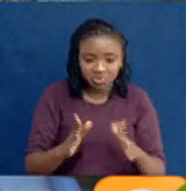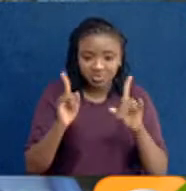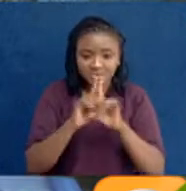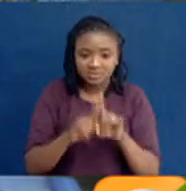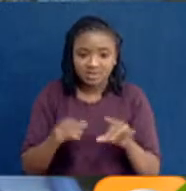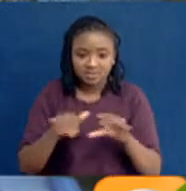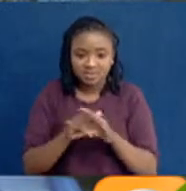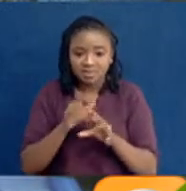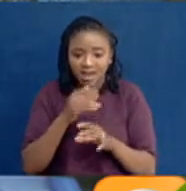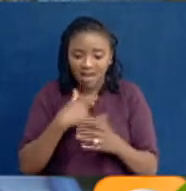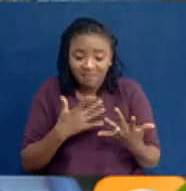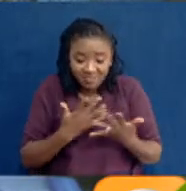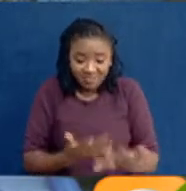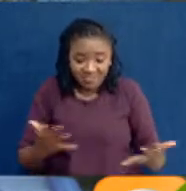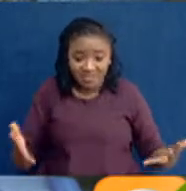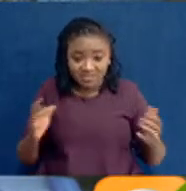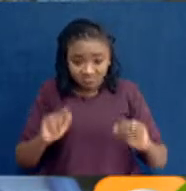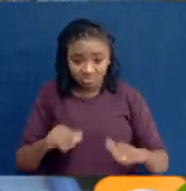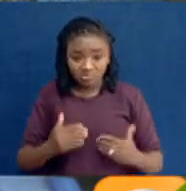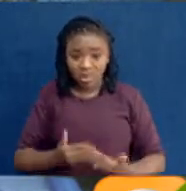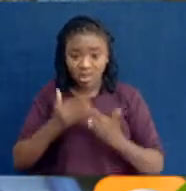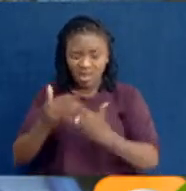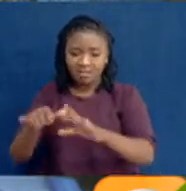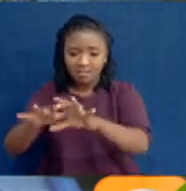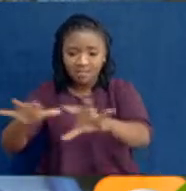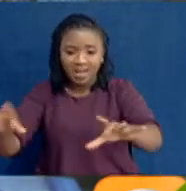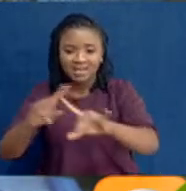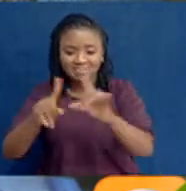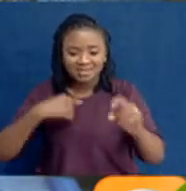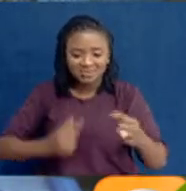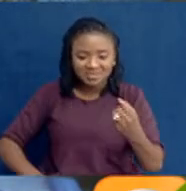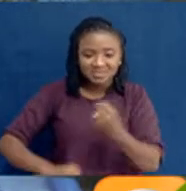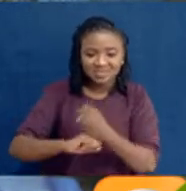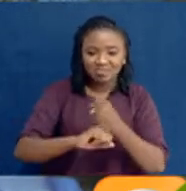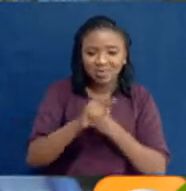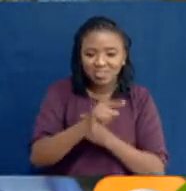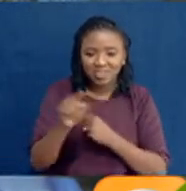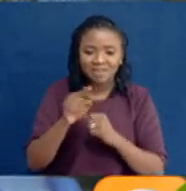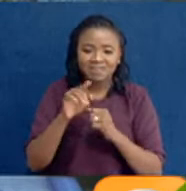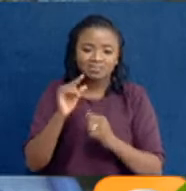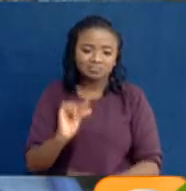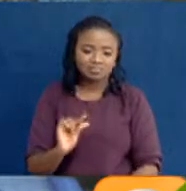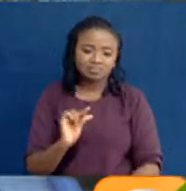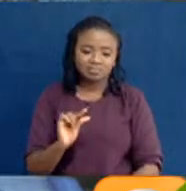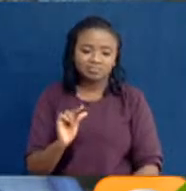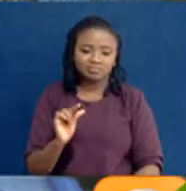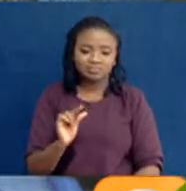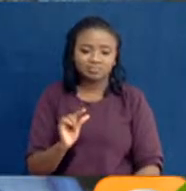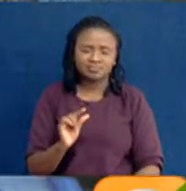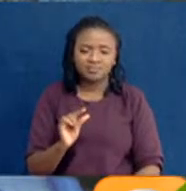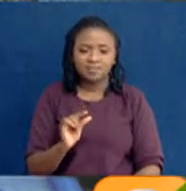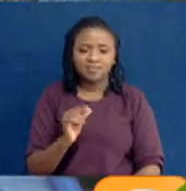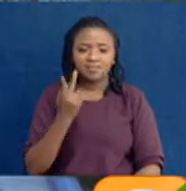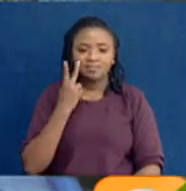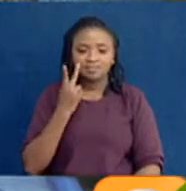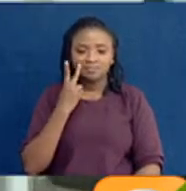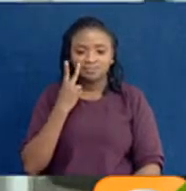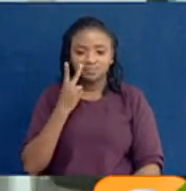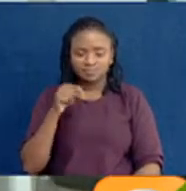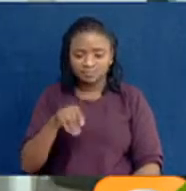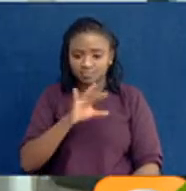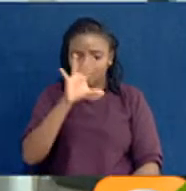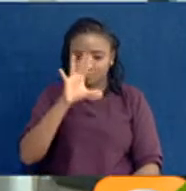that could be very valuable in the marketplace, there's very little facilitation. So if you look at the industrial base in a country like